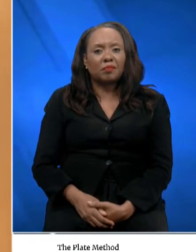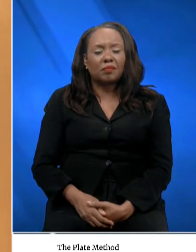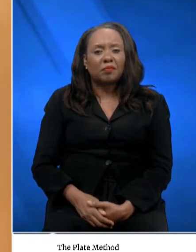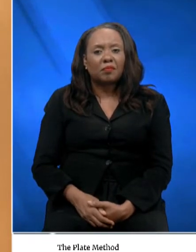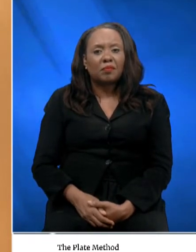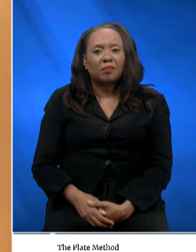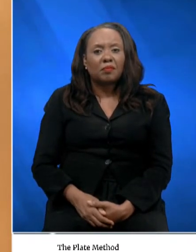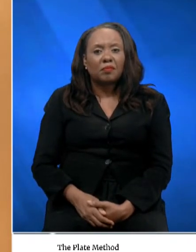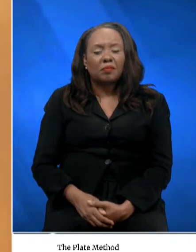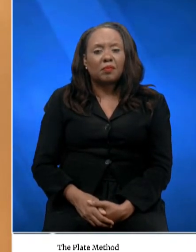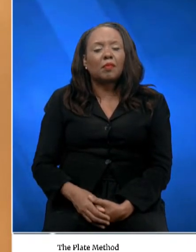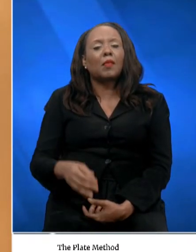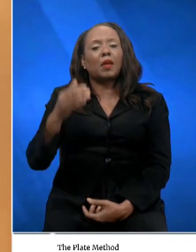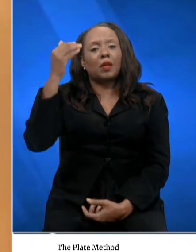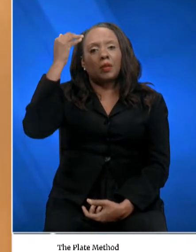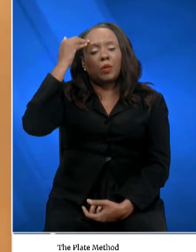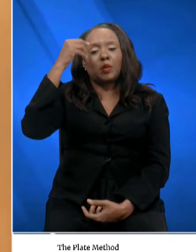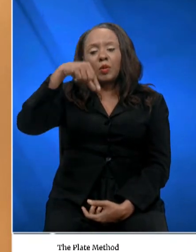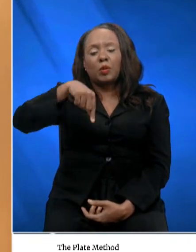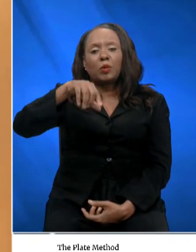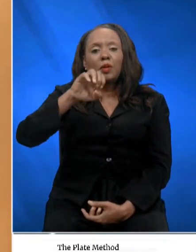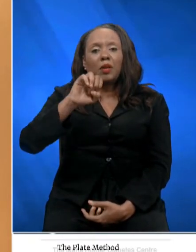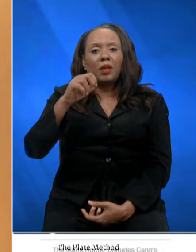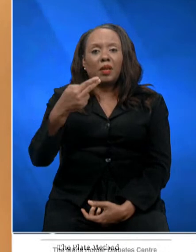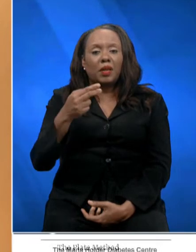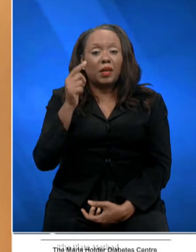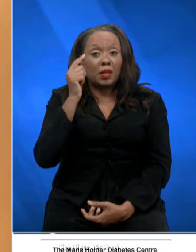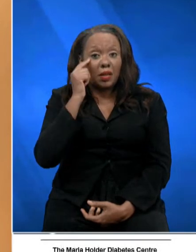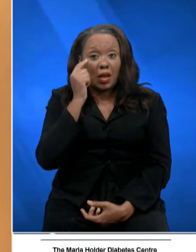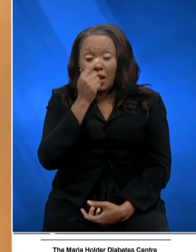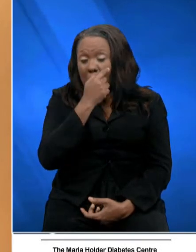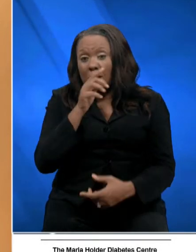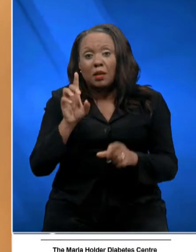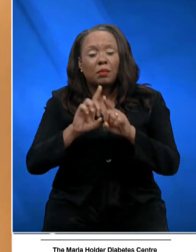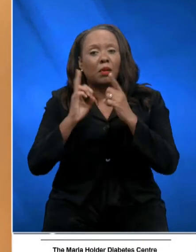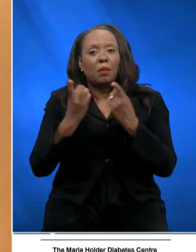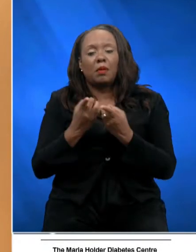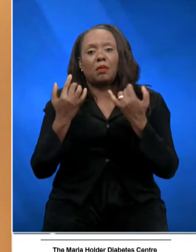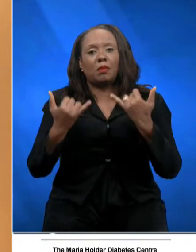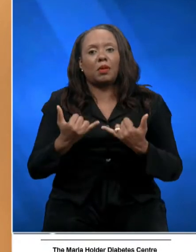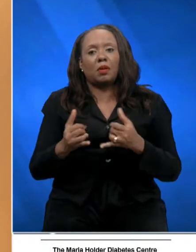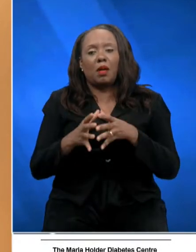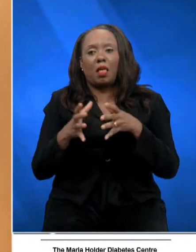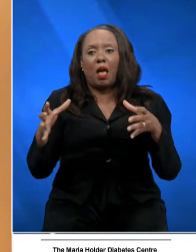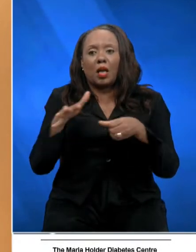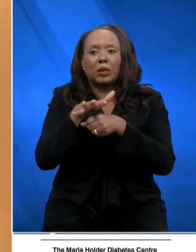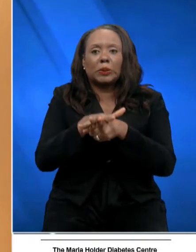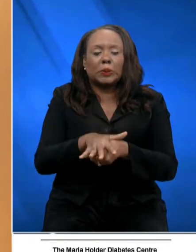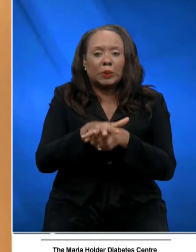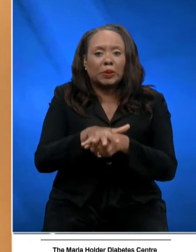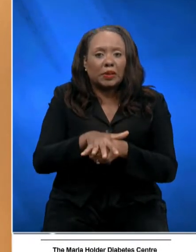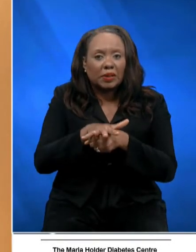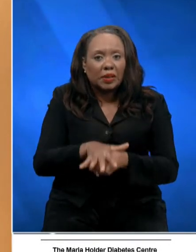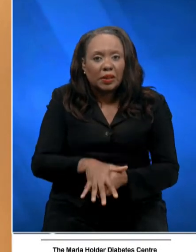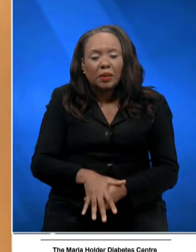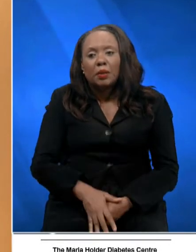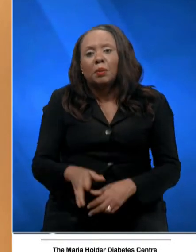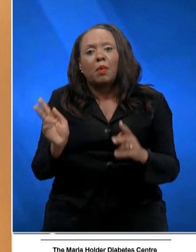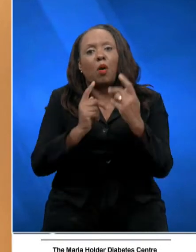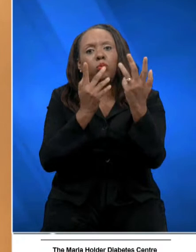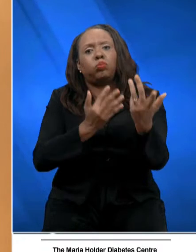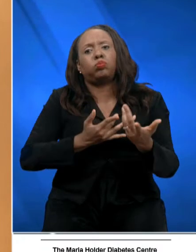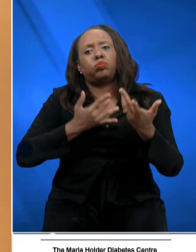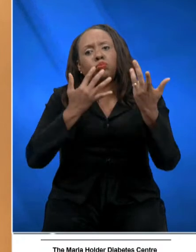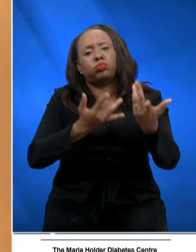the eye unit at QEH is under quite a lot of stress. There are quite a lot of long waiting